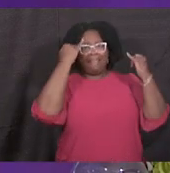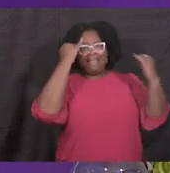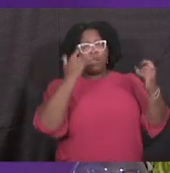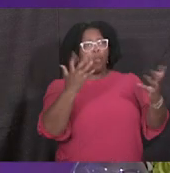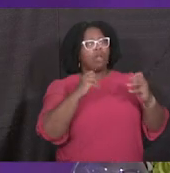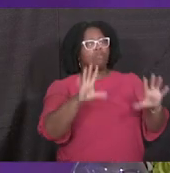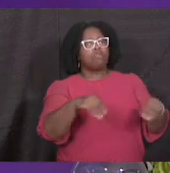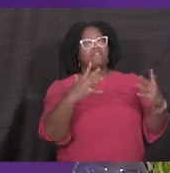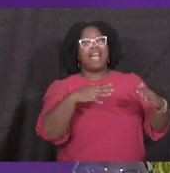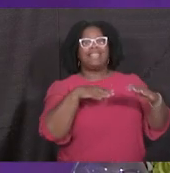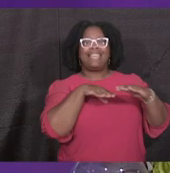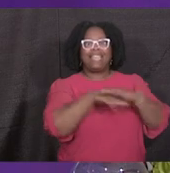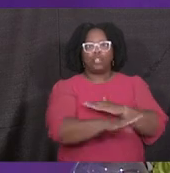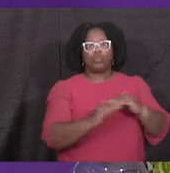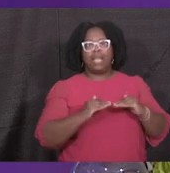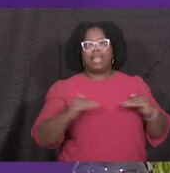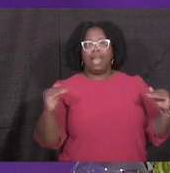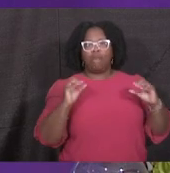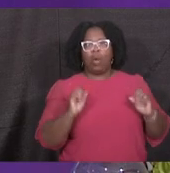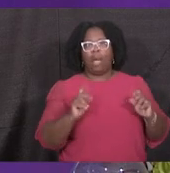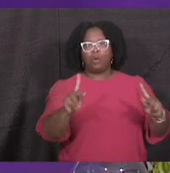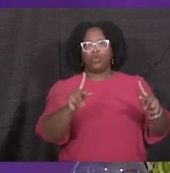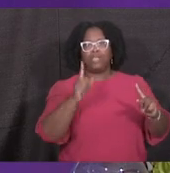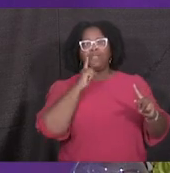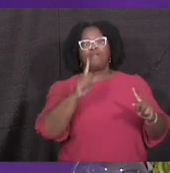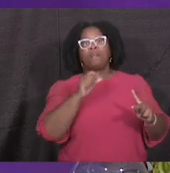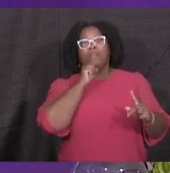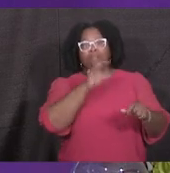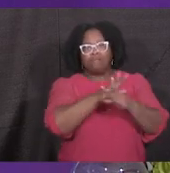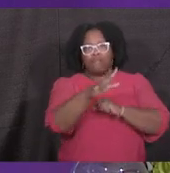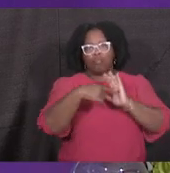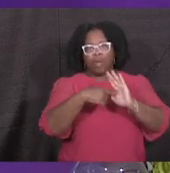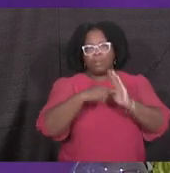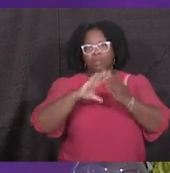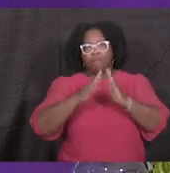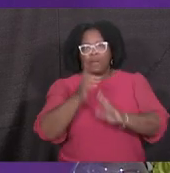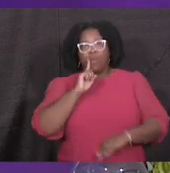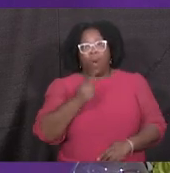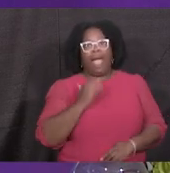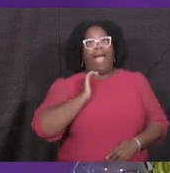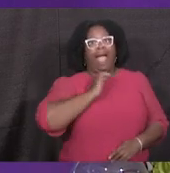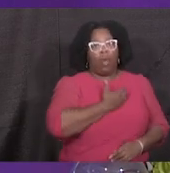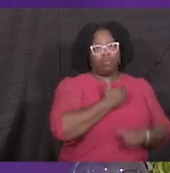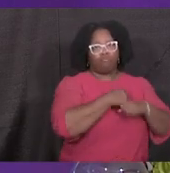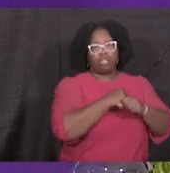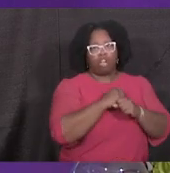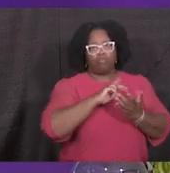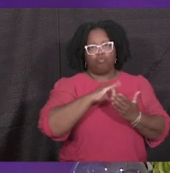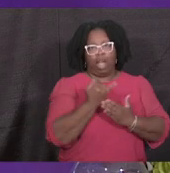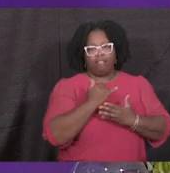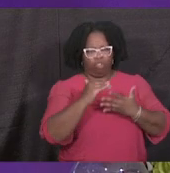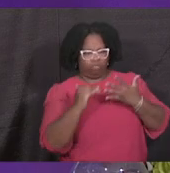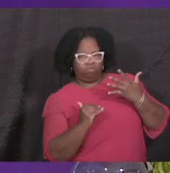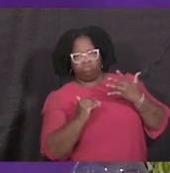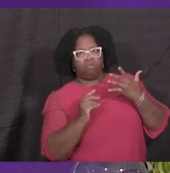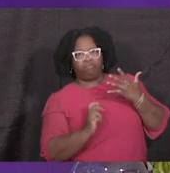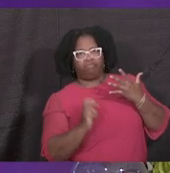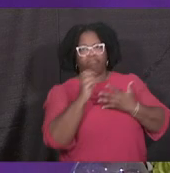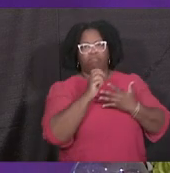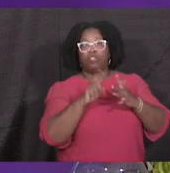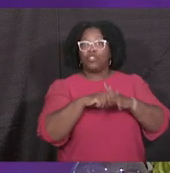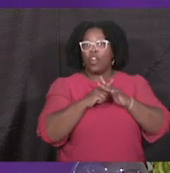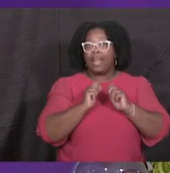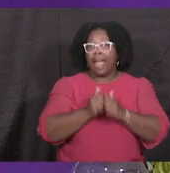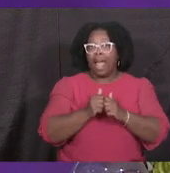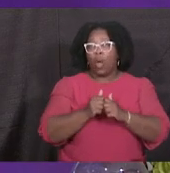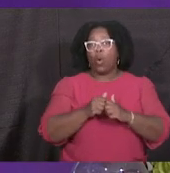opportunities for folks from underrepresented communities on our own productions and projects. And they kicked it off in 2021 with Netflix's